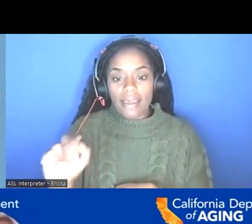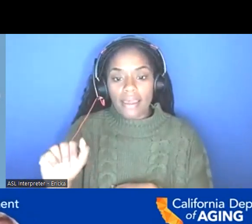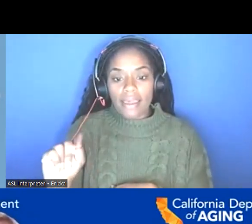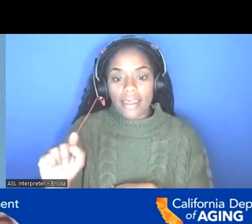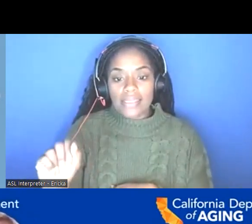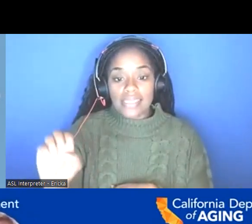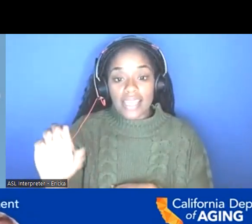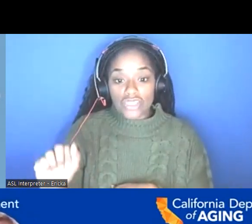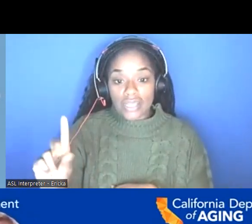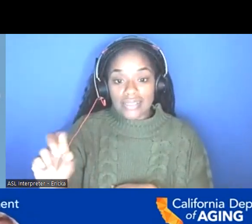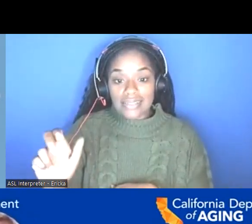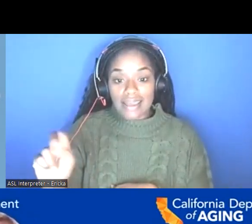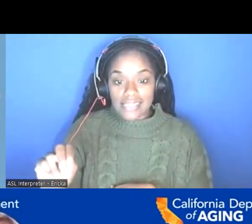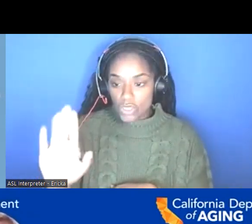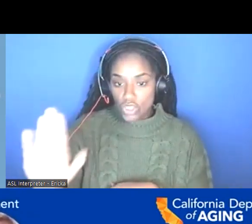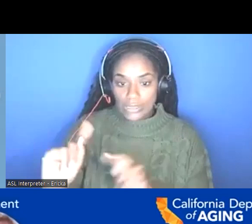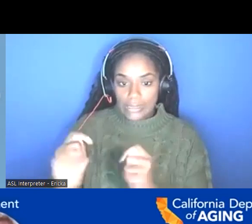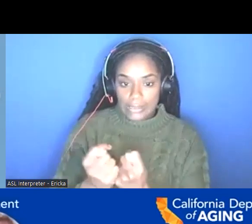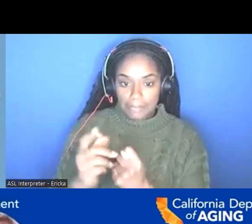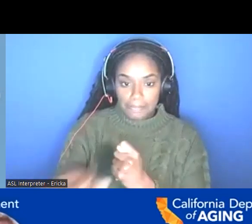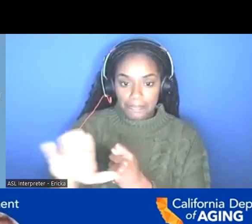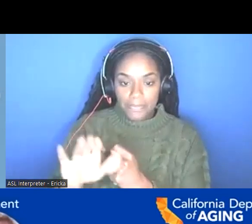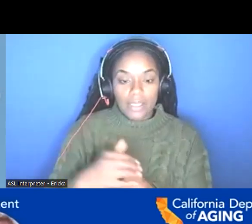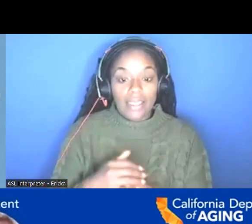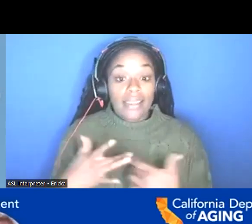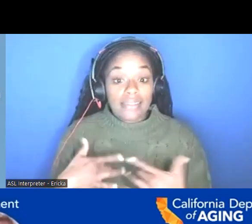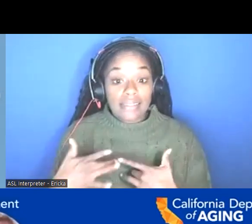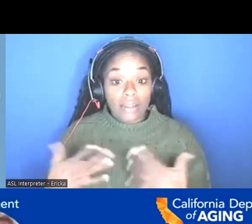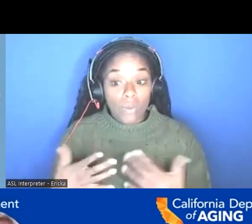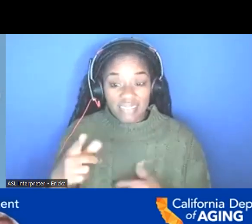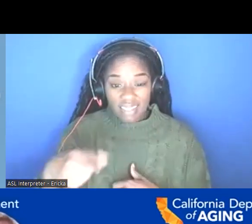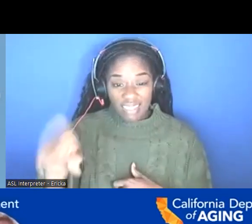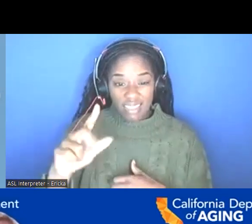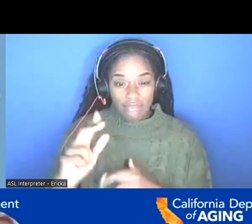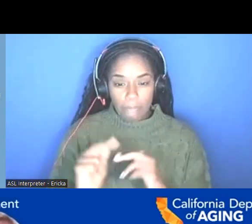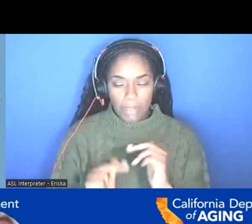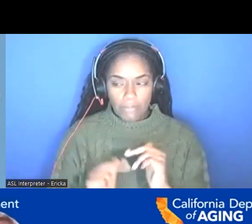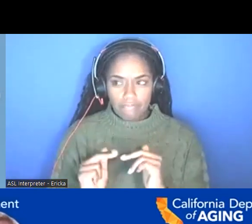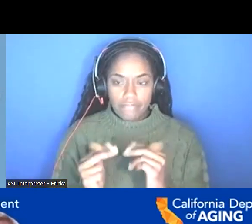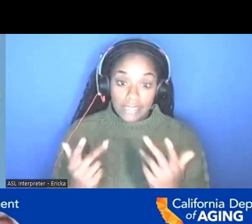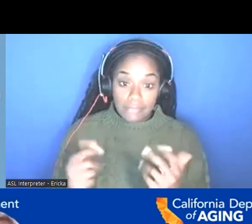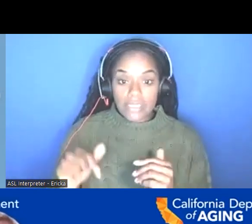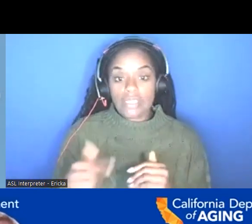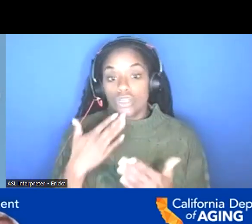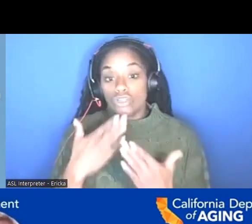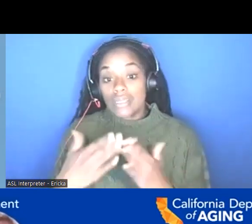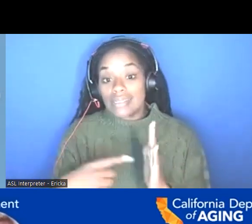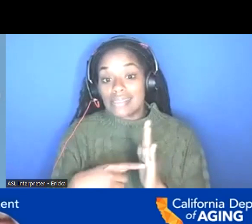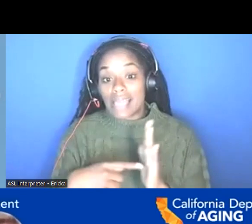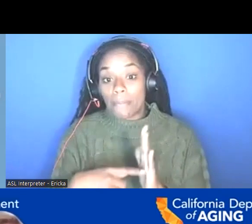and her team. What's really exciting is that they actually have built out, I would say this is a great example of an